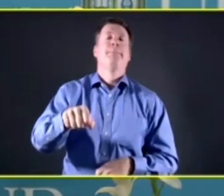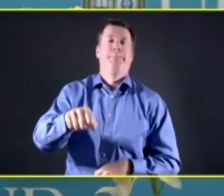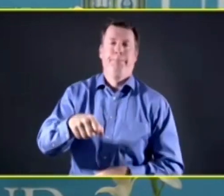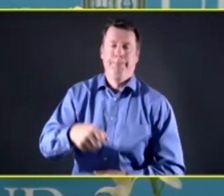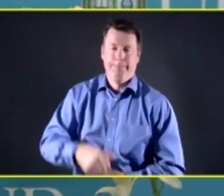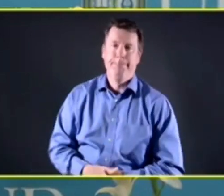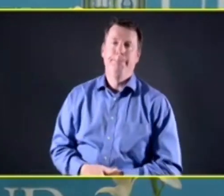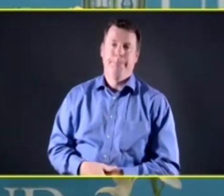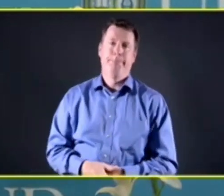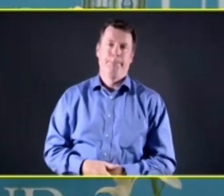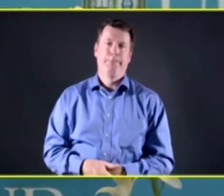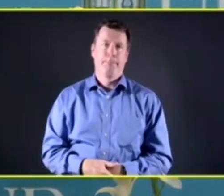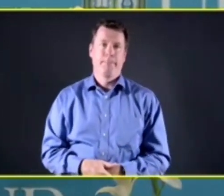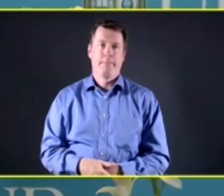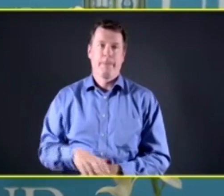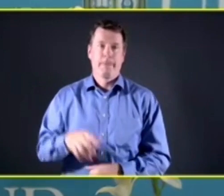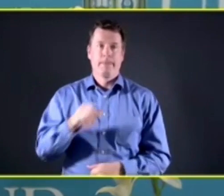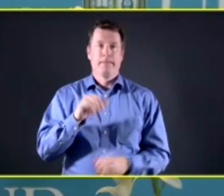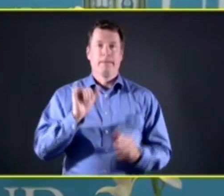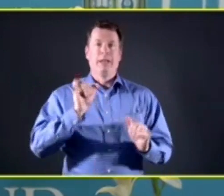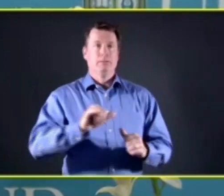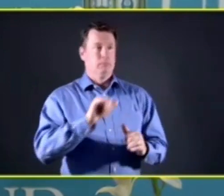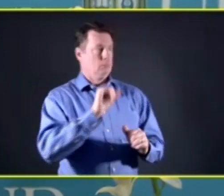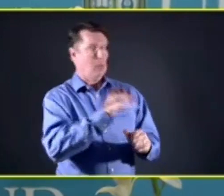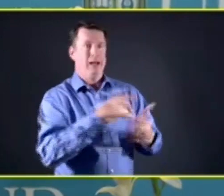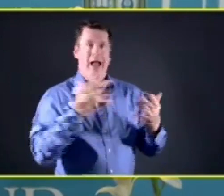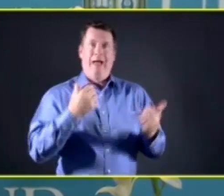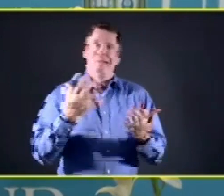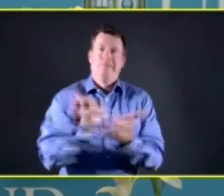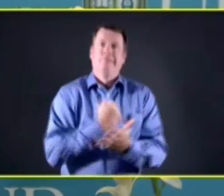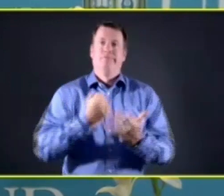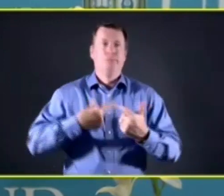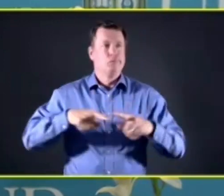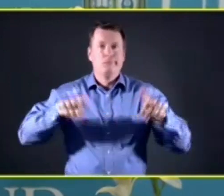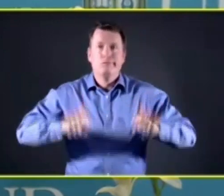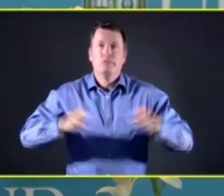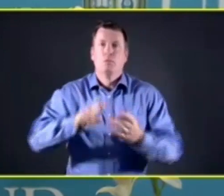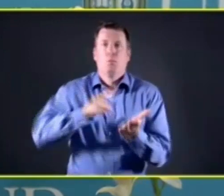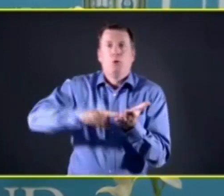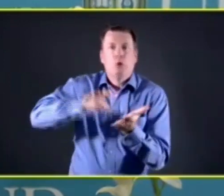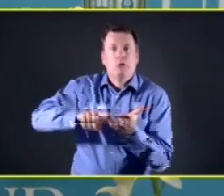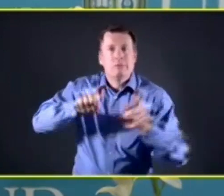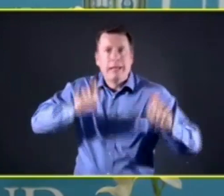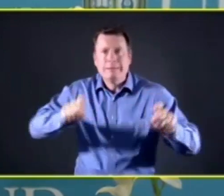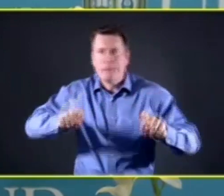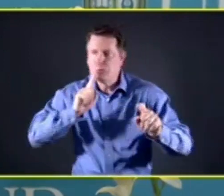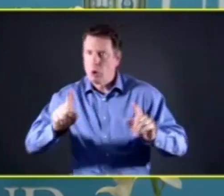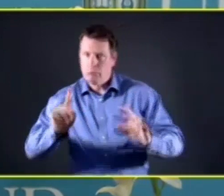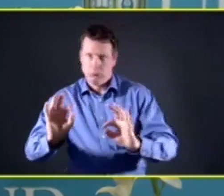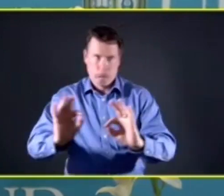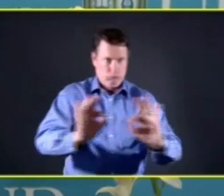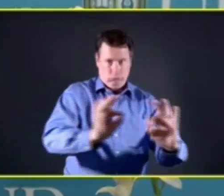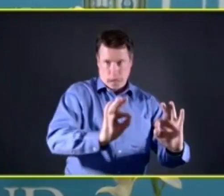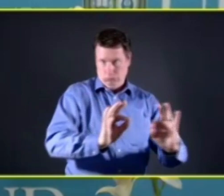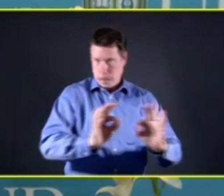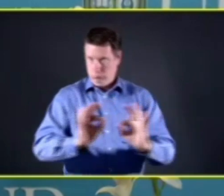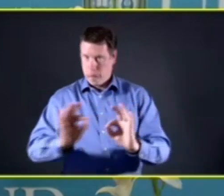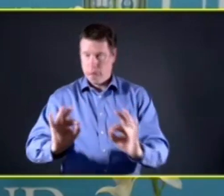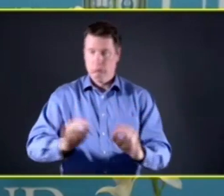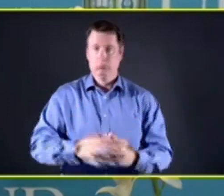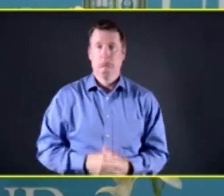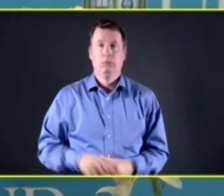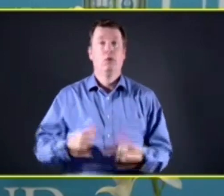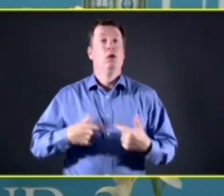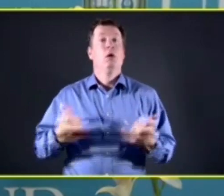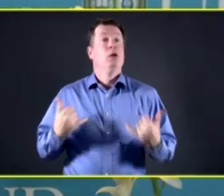controlled setting with close observation for safety. But yes, we do screen people out who are at risk for these